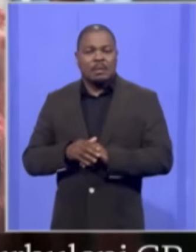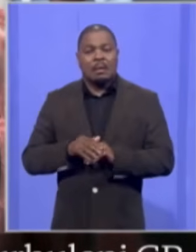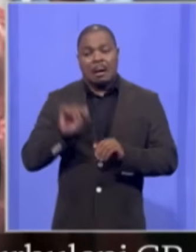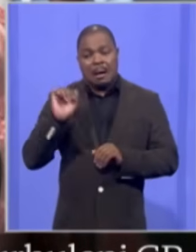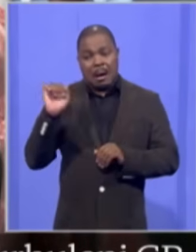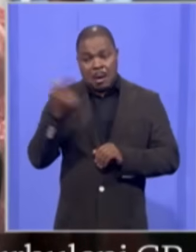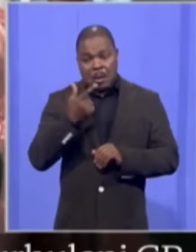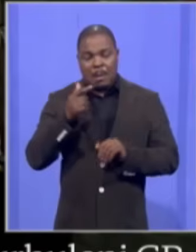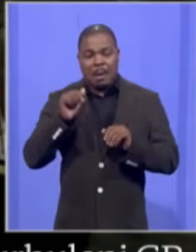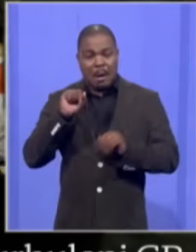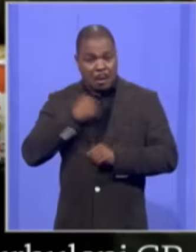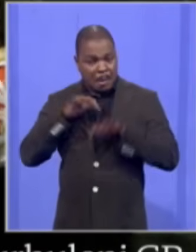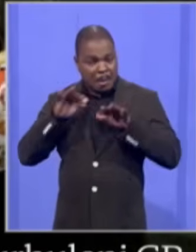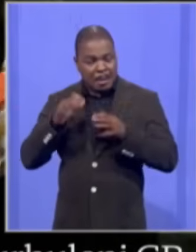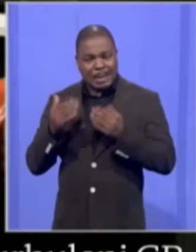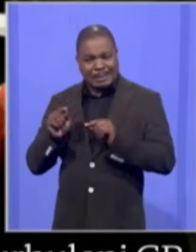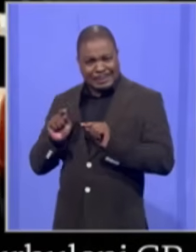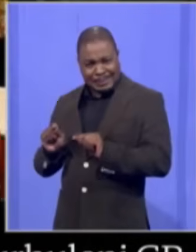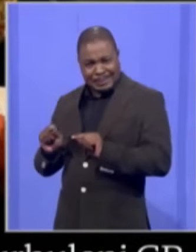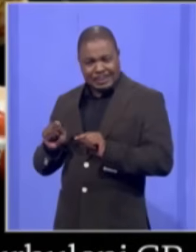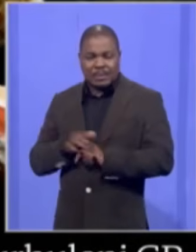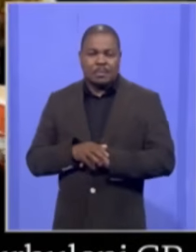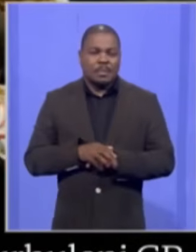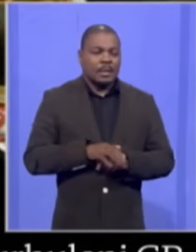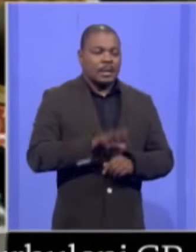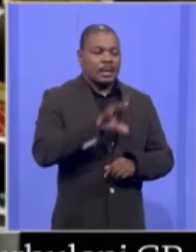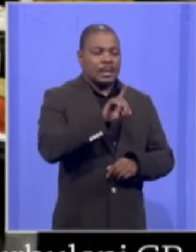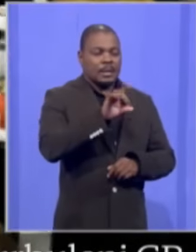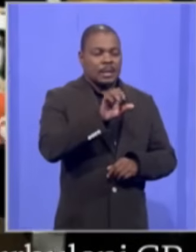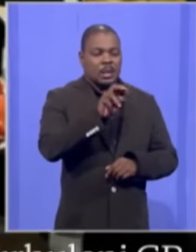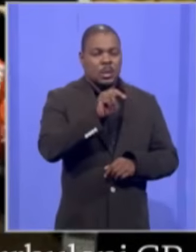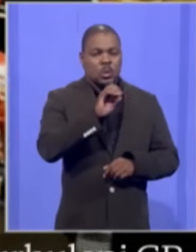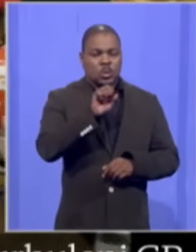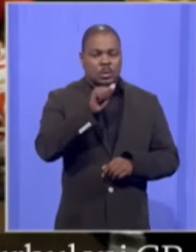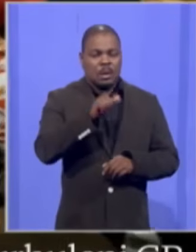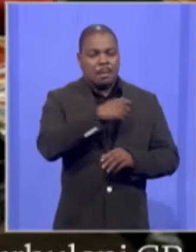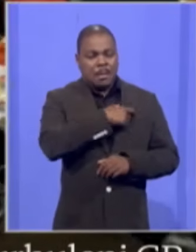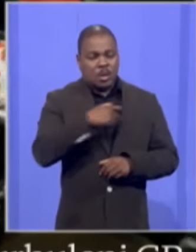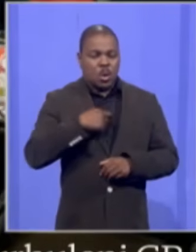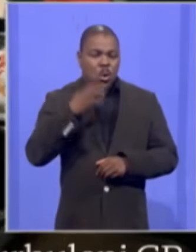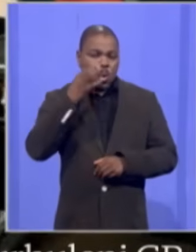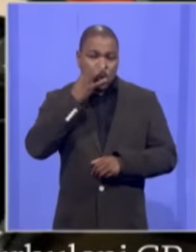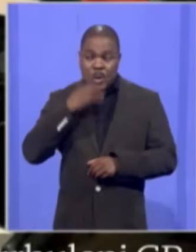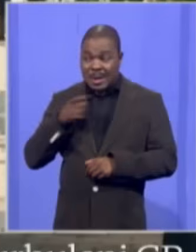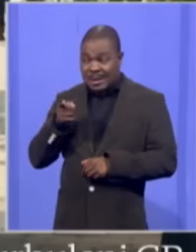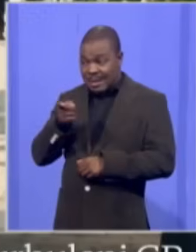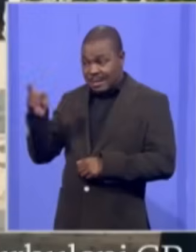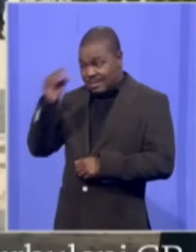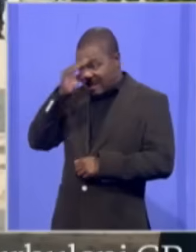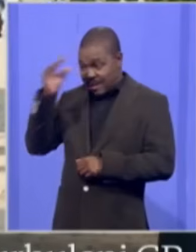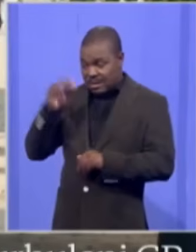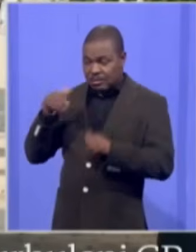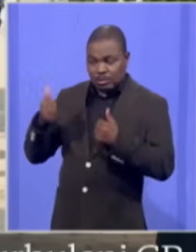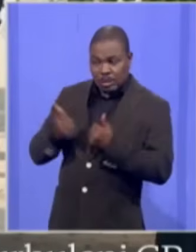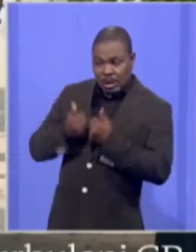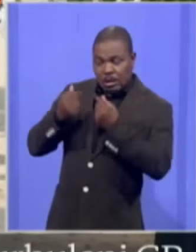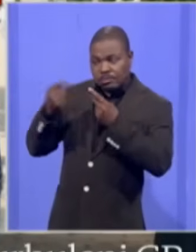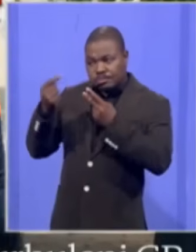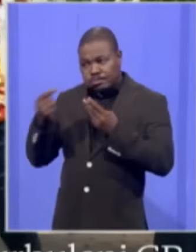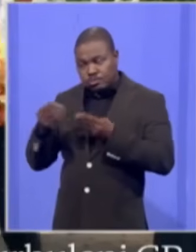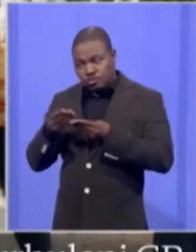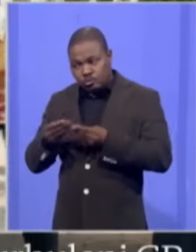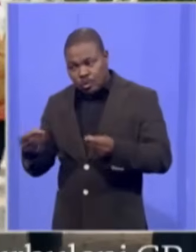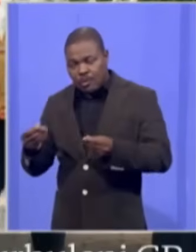people expect. Mopresidente wa dinosa o re tharollo diphephetso tse tjametseng baoki ha ya tshwanela ba puo ya molomo fela